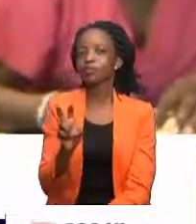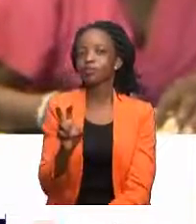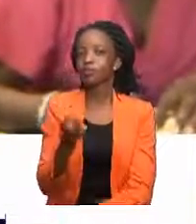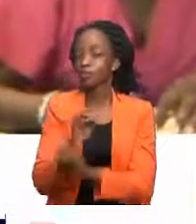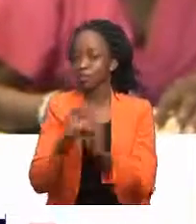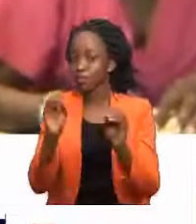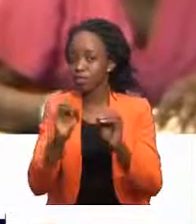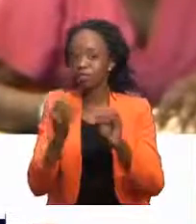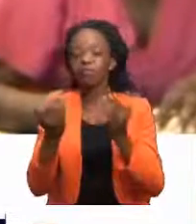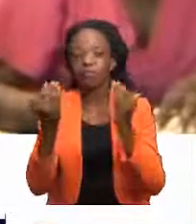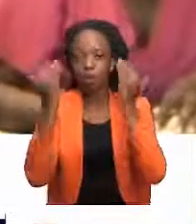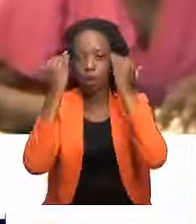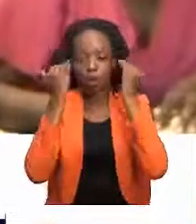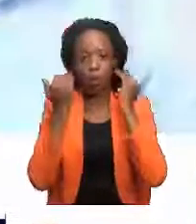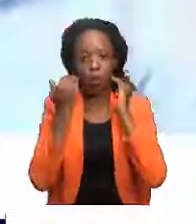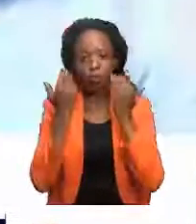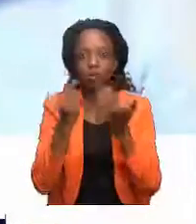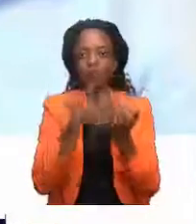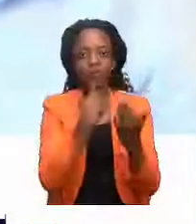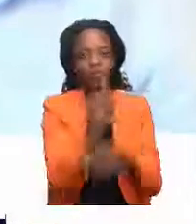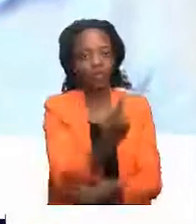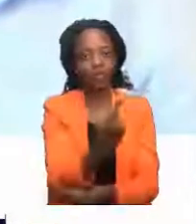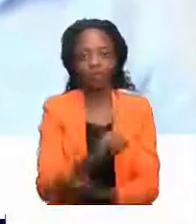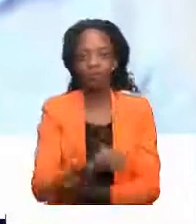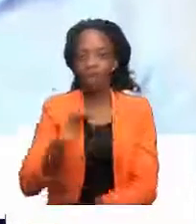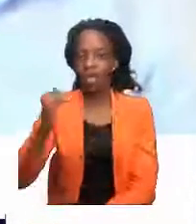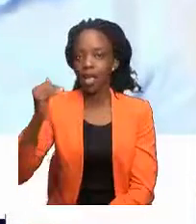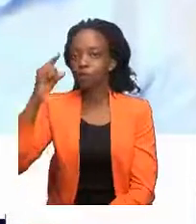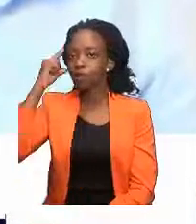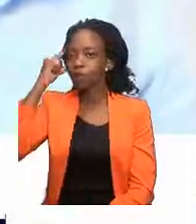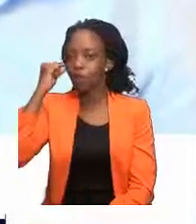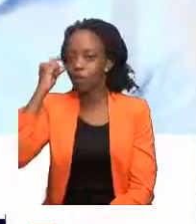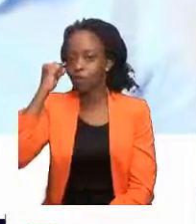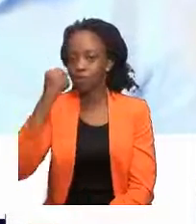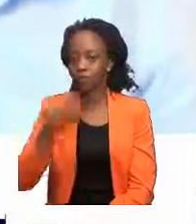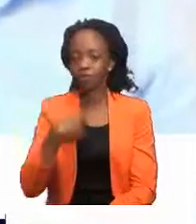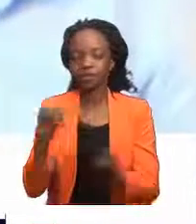wajipate mahakamani. Kutoka hapa katika kaunti ya Mombasa,